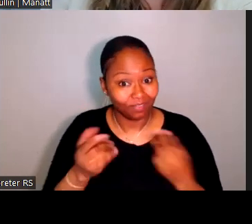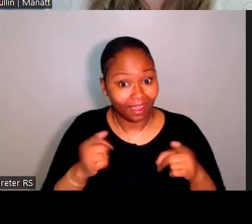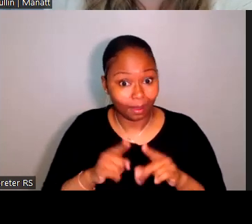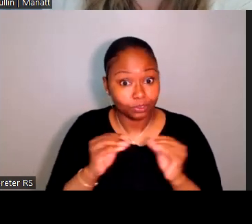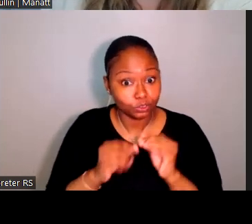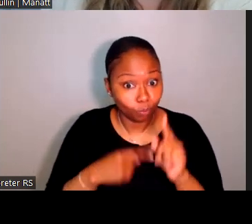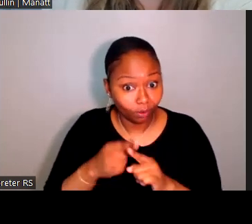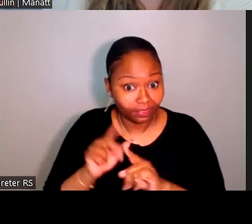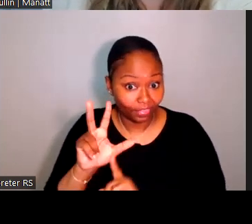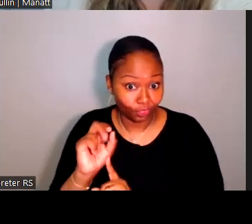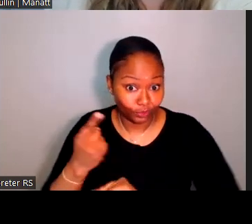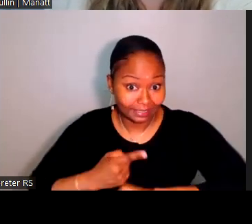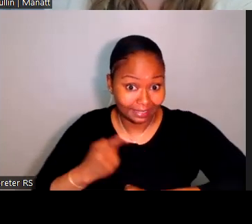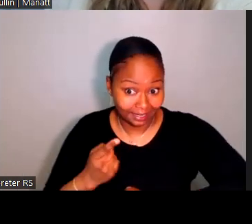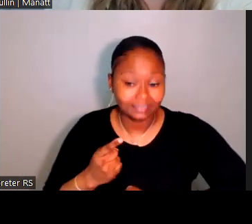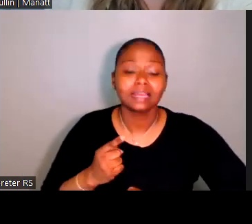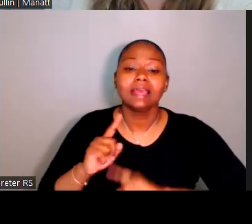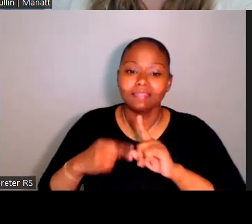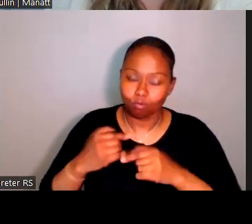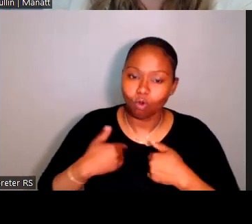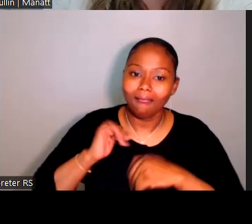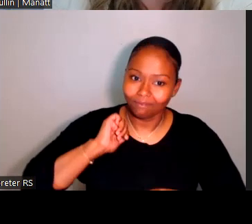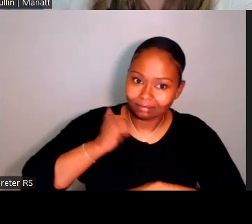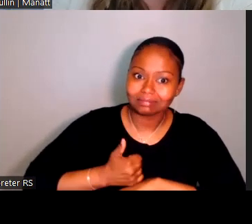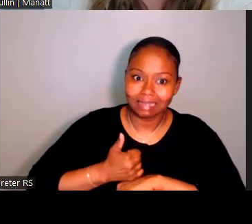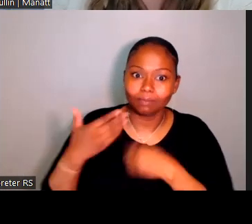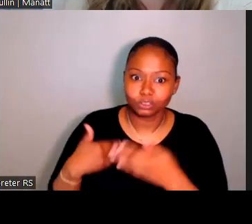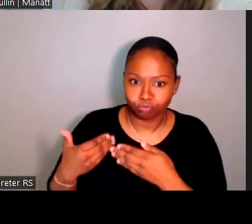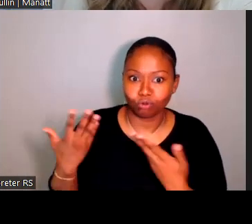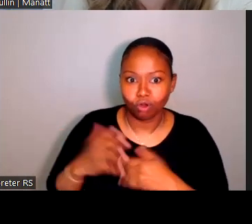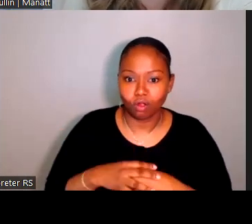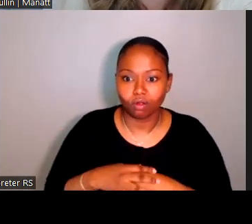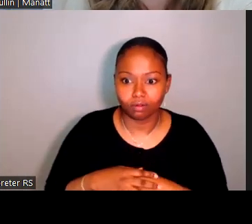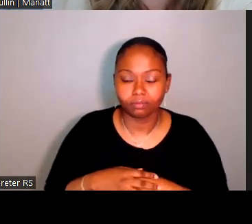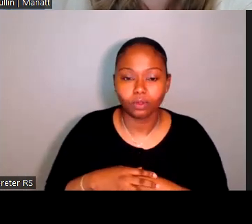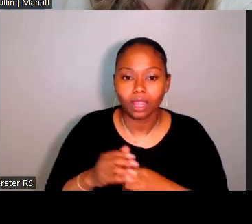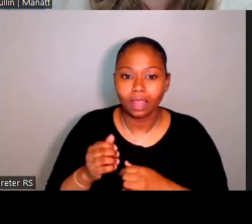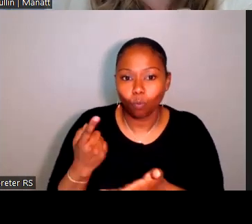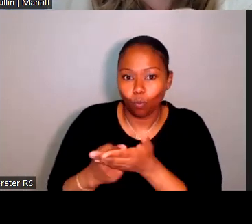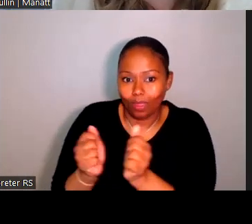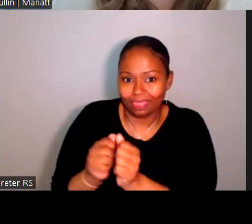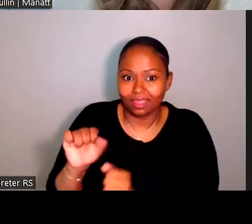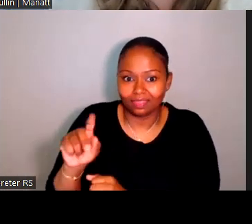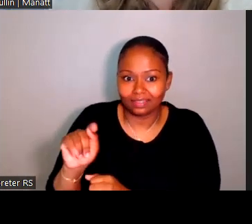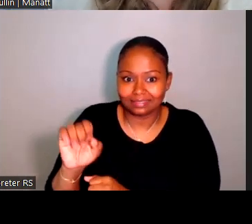this process of establishing protocols with a number of different stakeholders, and we'll talk about what that looks like.